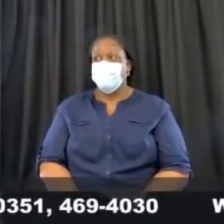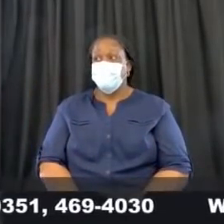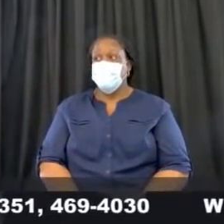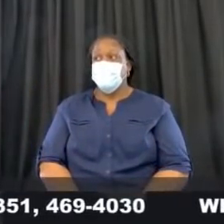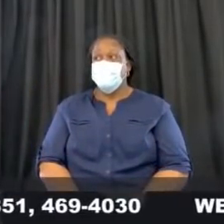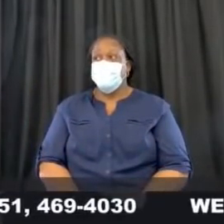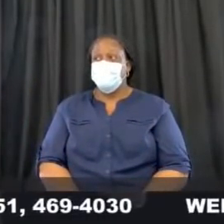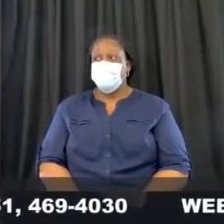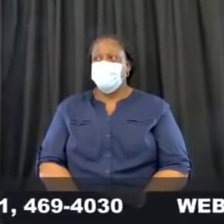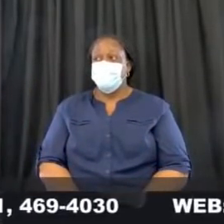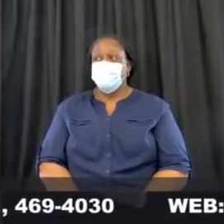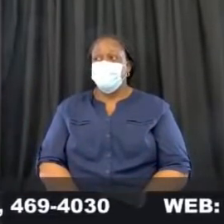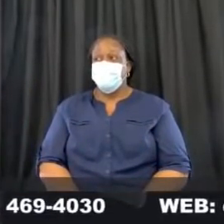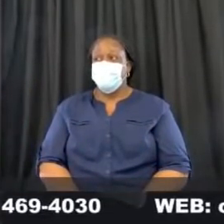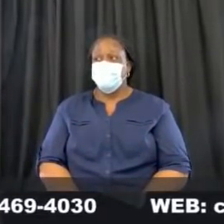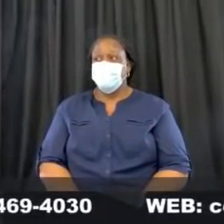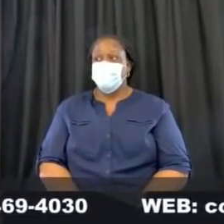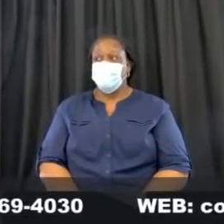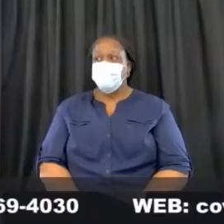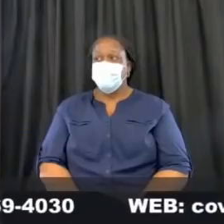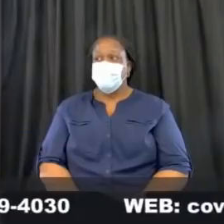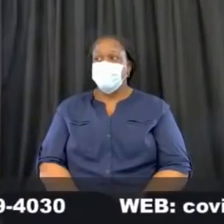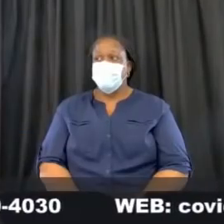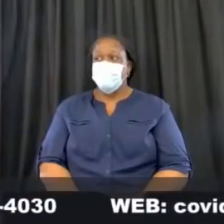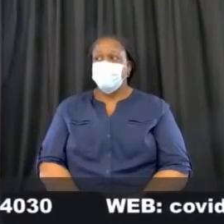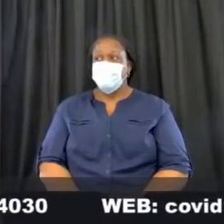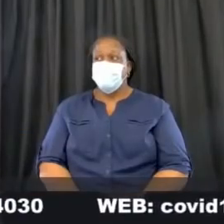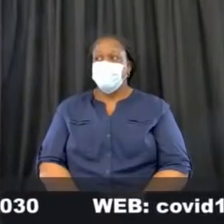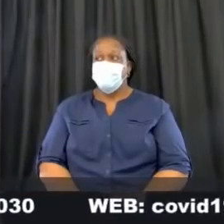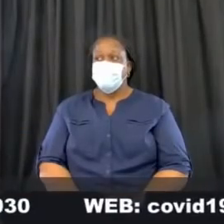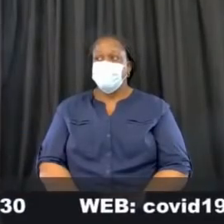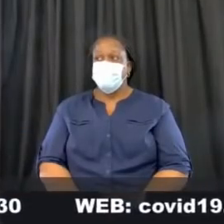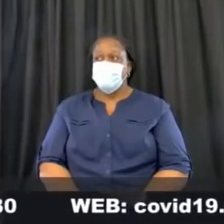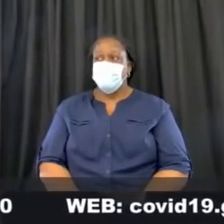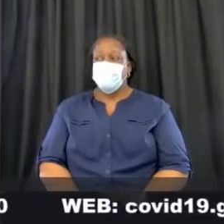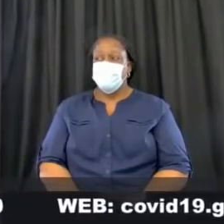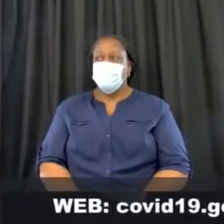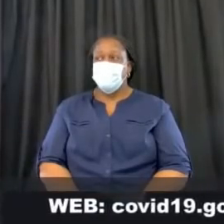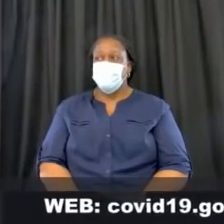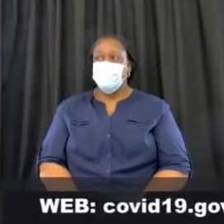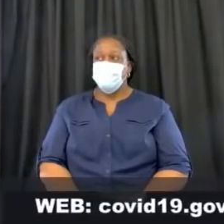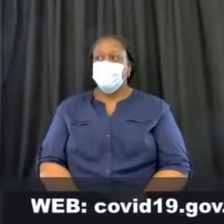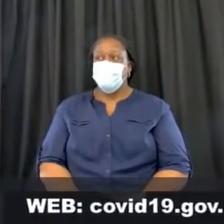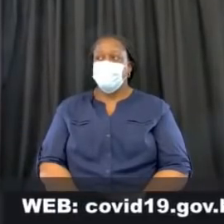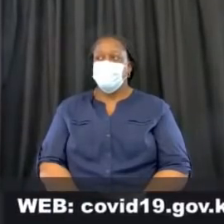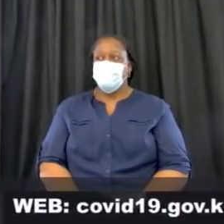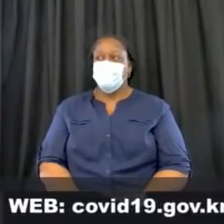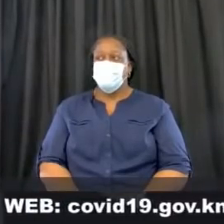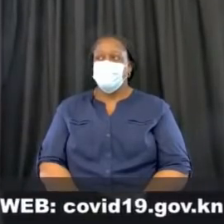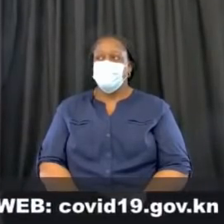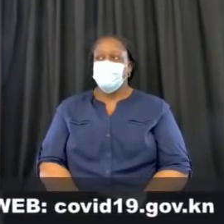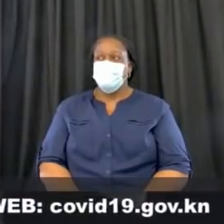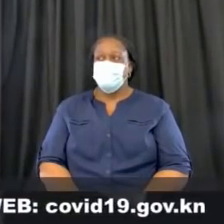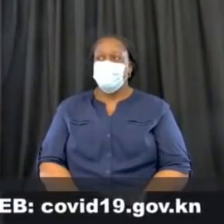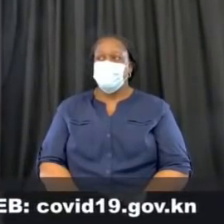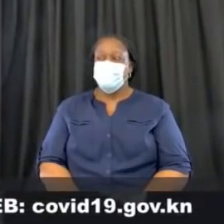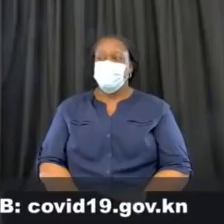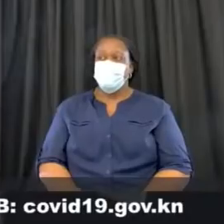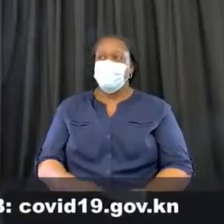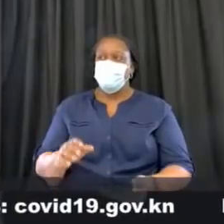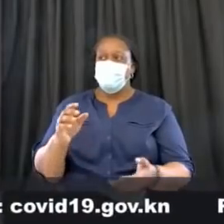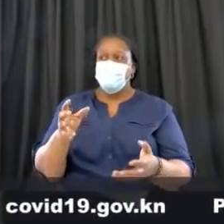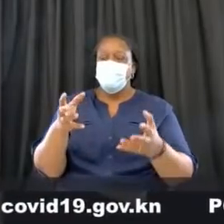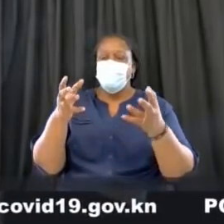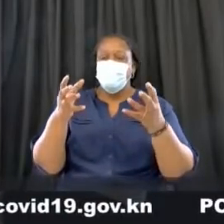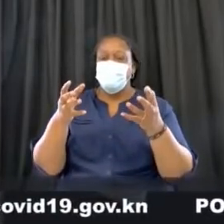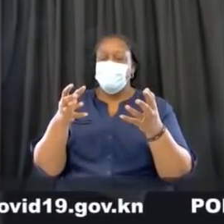time I will be the former medical chief of staff. But what I want to assure the public is that whether I am the current or